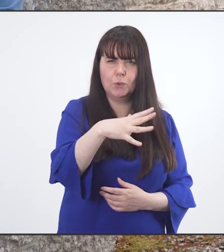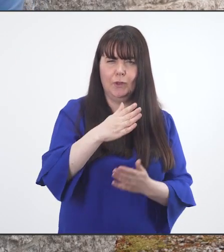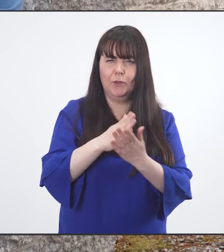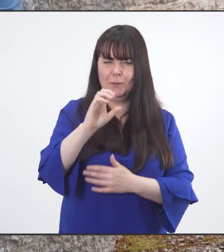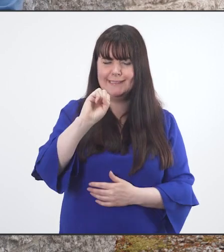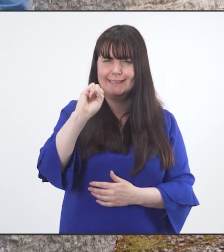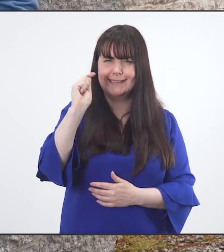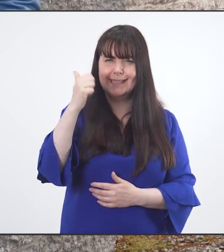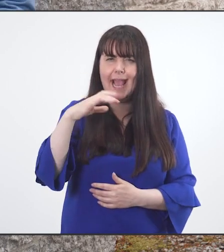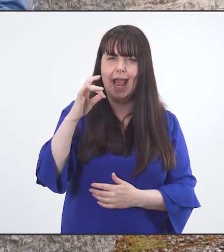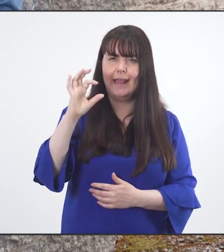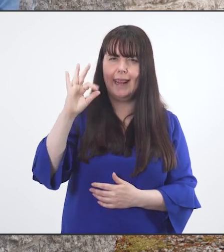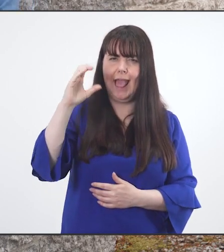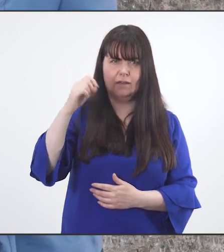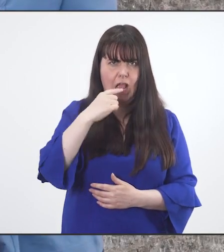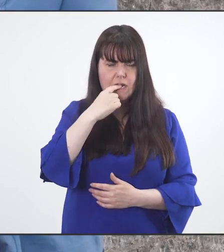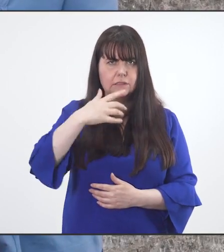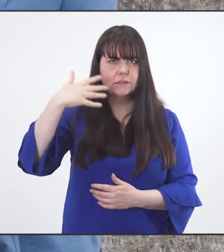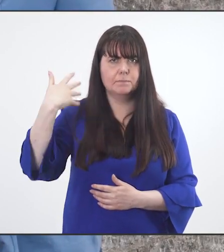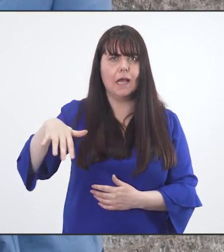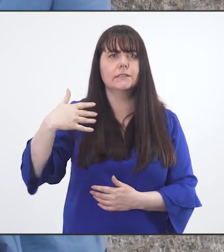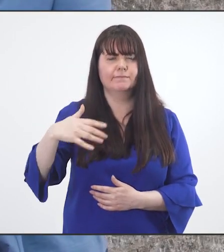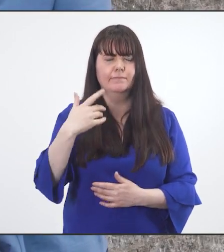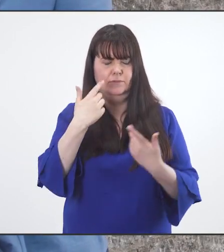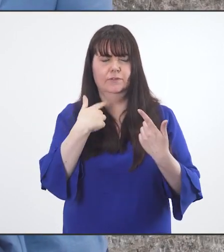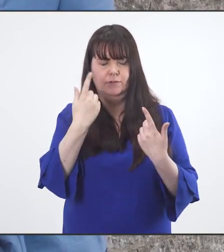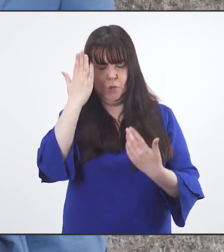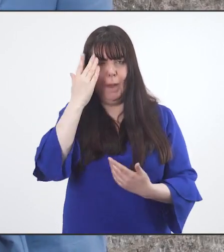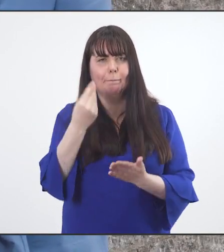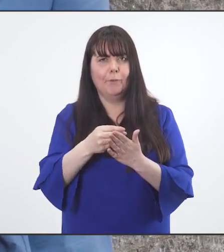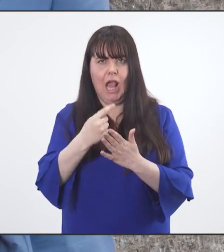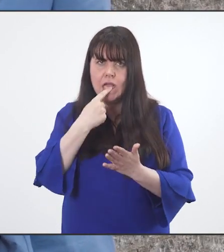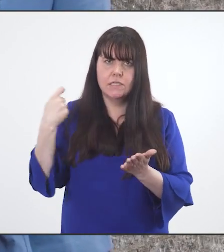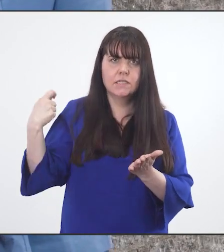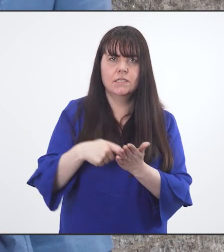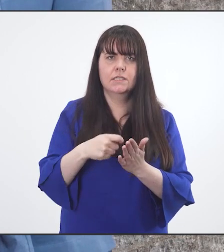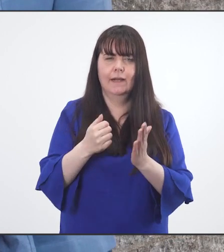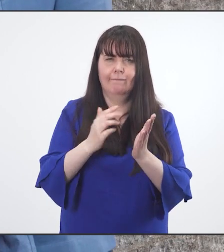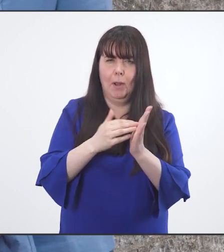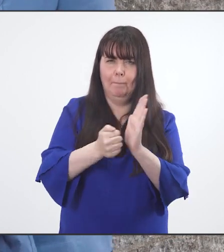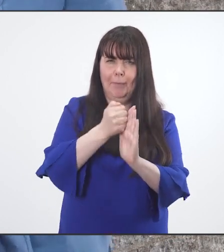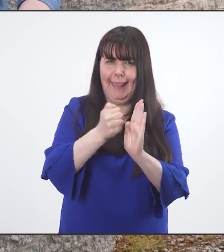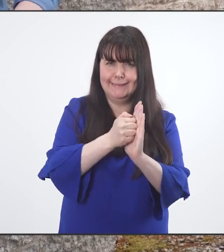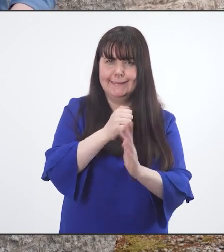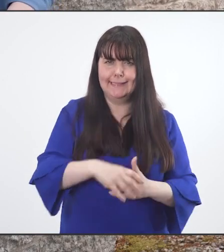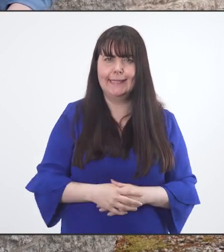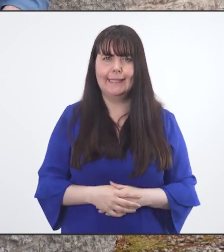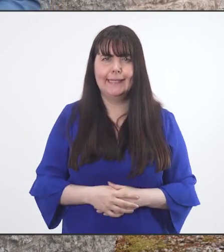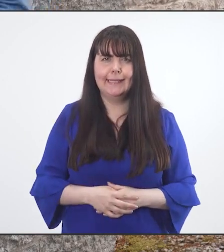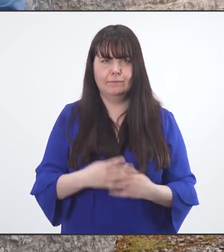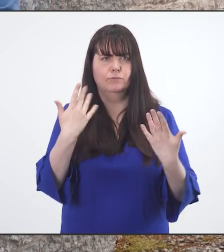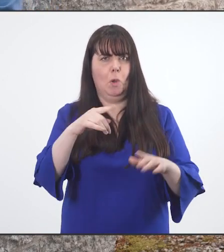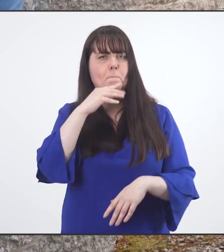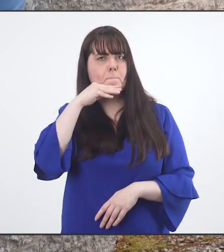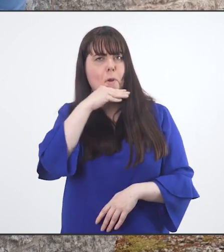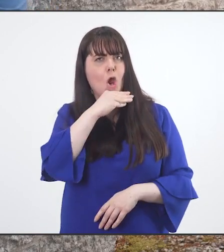and glazing, possibly with stained glass, would have been quite expensive. So we know that money was being invested in this building and that it was therefore